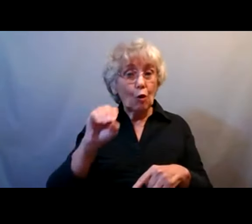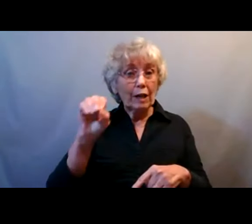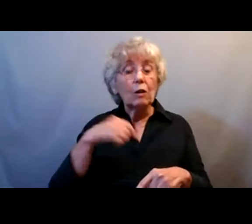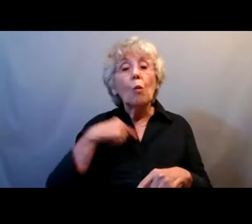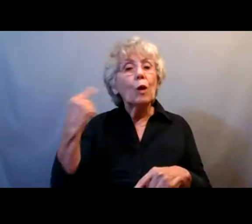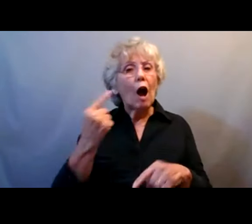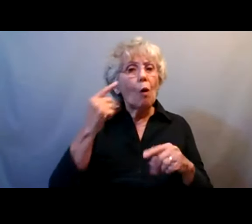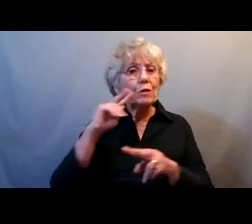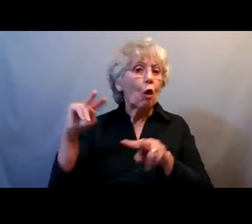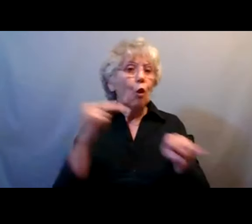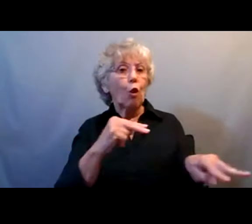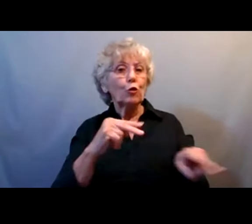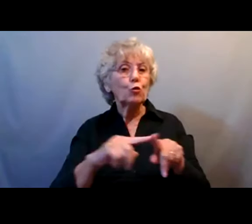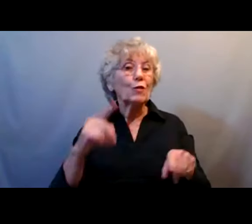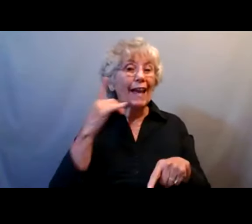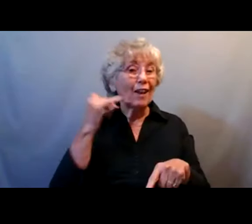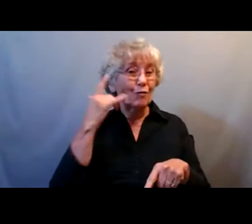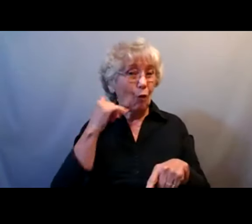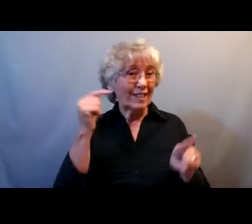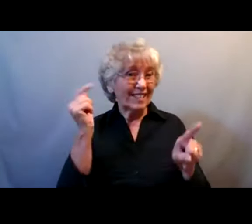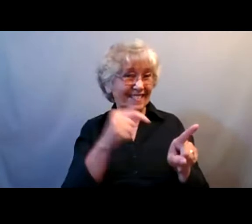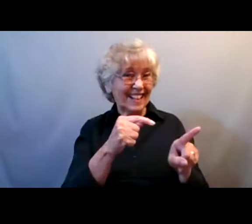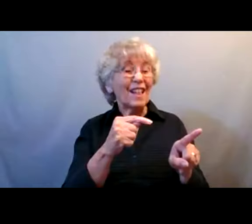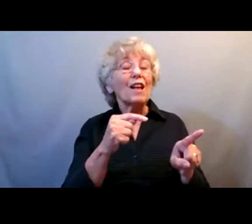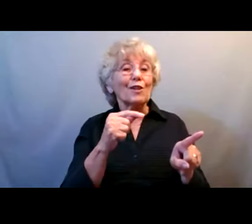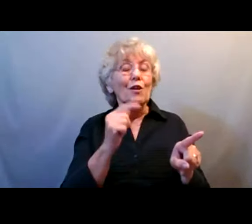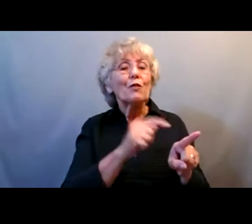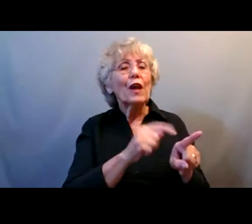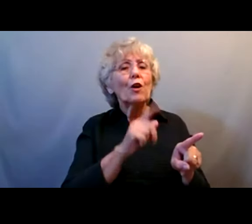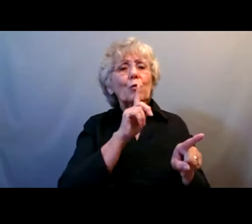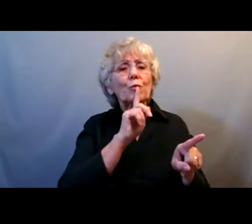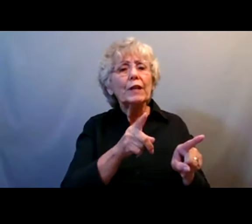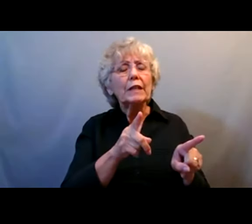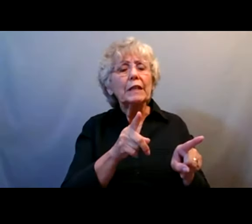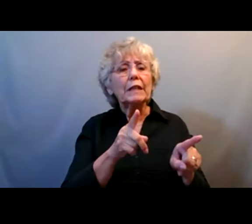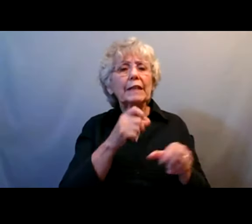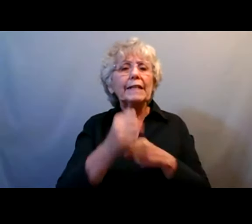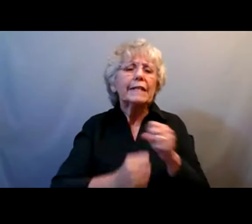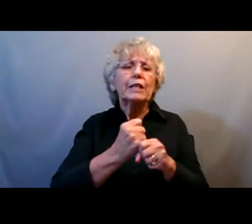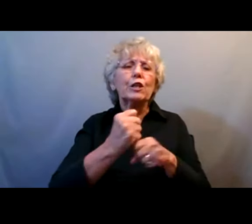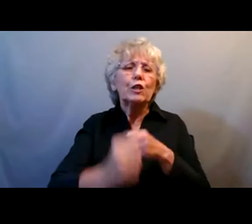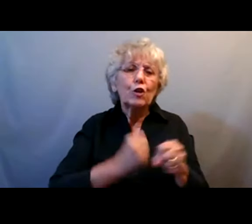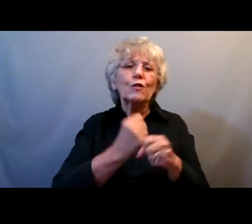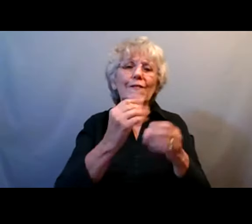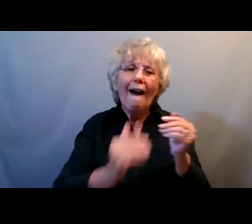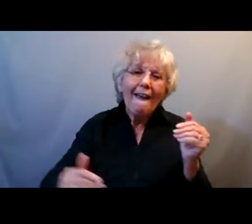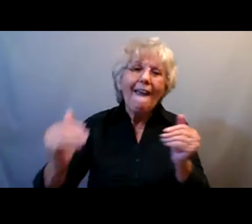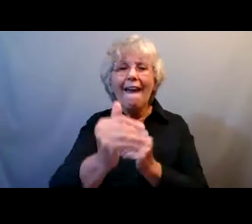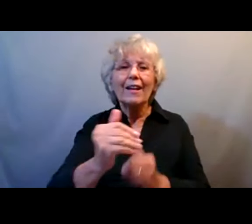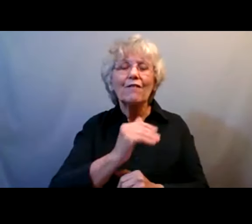to California as being really, you know, years ahead of us in terms of